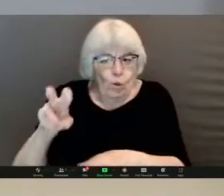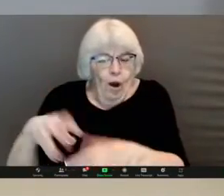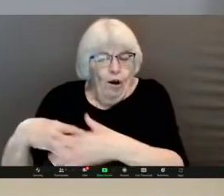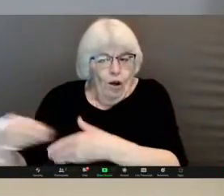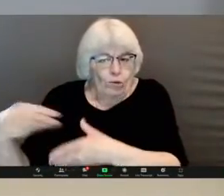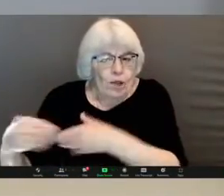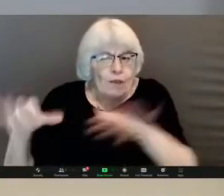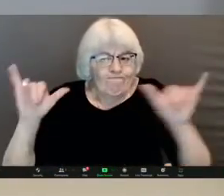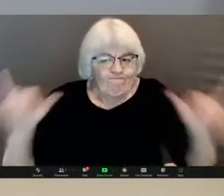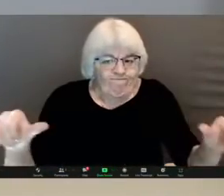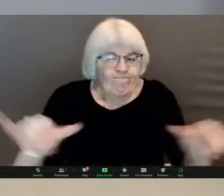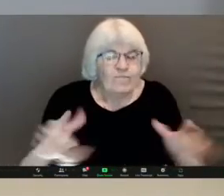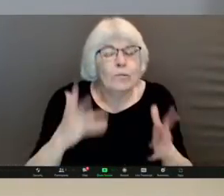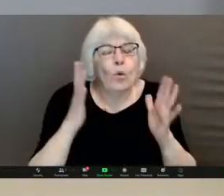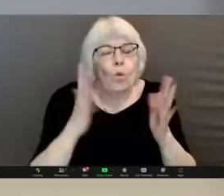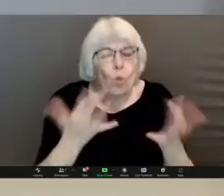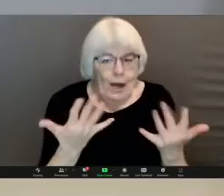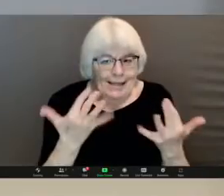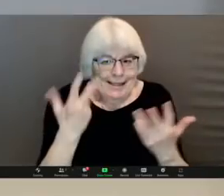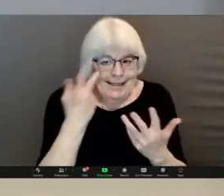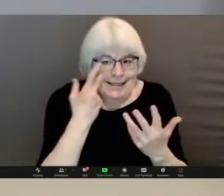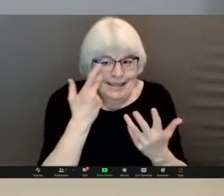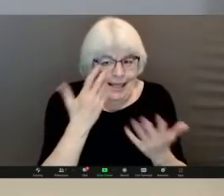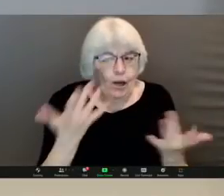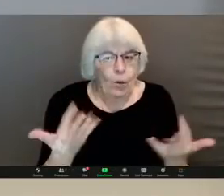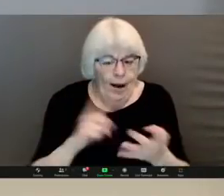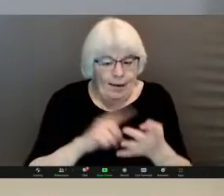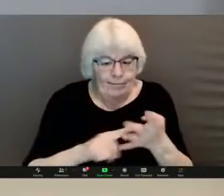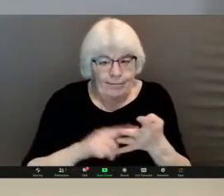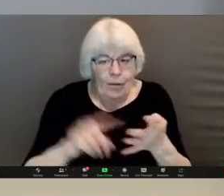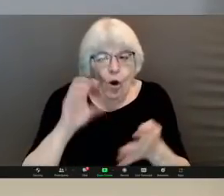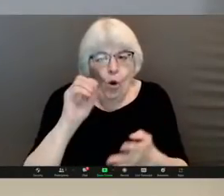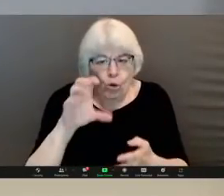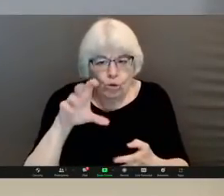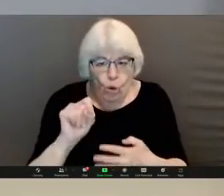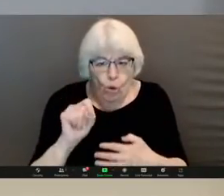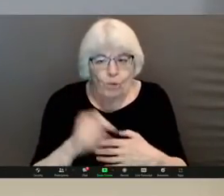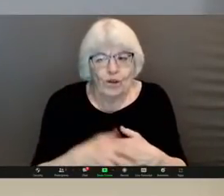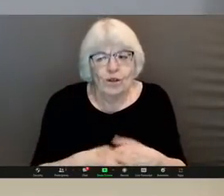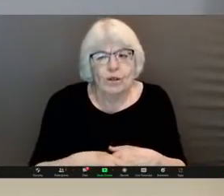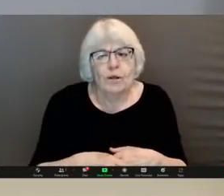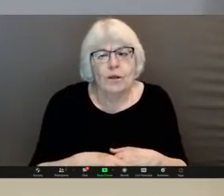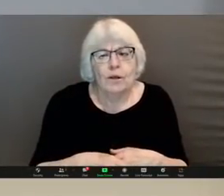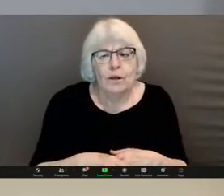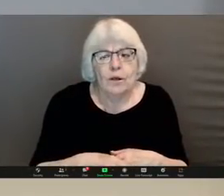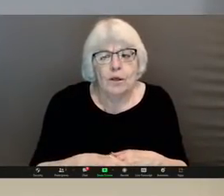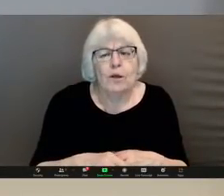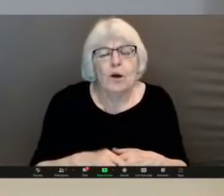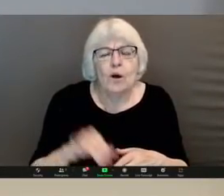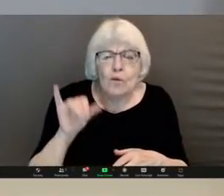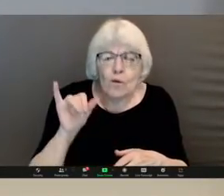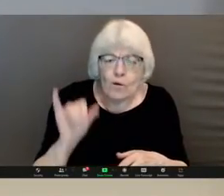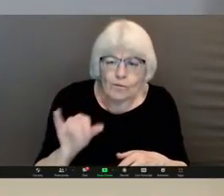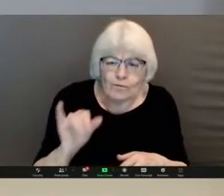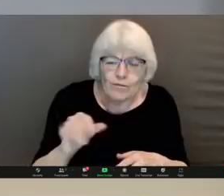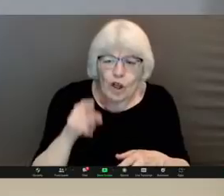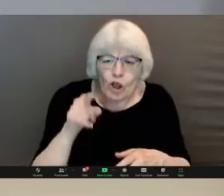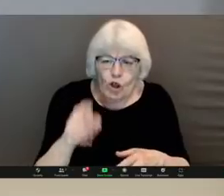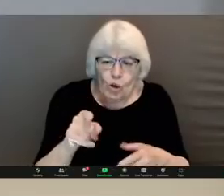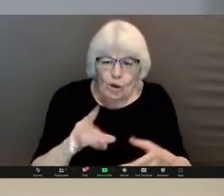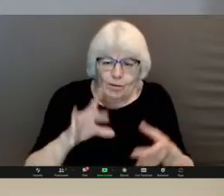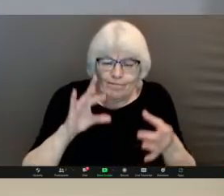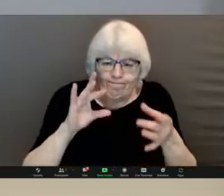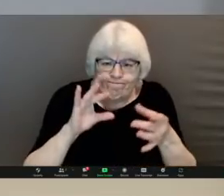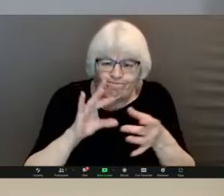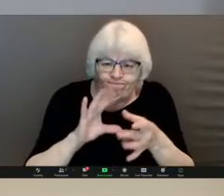you mentioned the rapid testing kits that have been distributed to parents, I'm assuming. Any idea